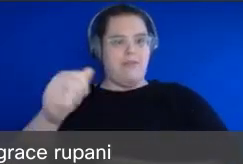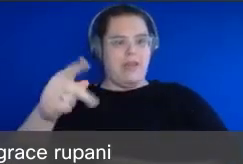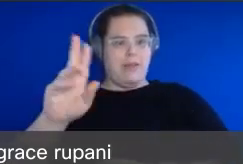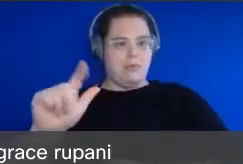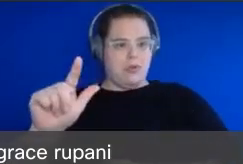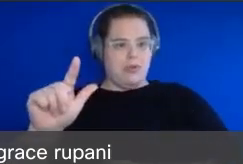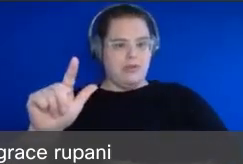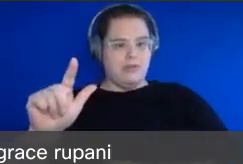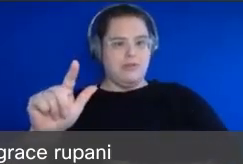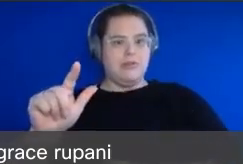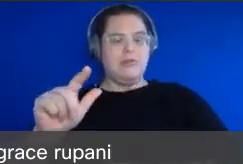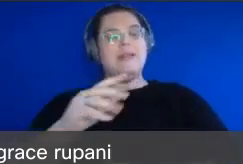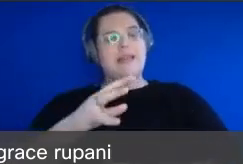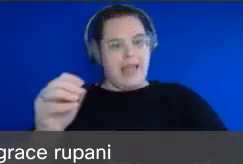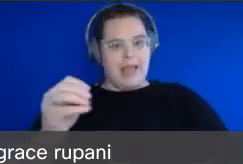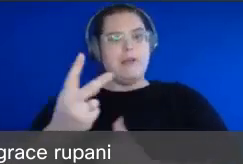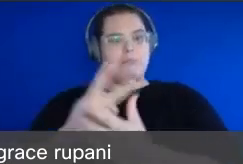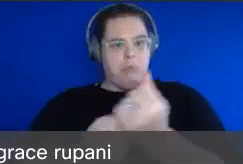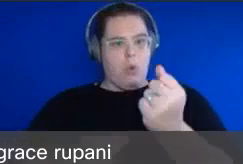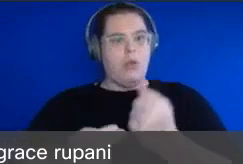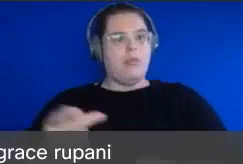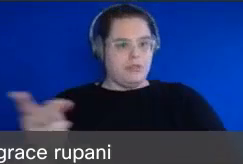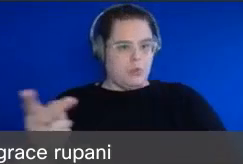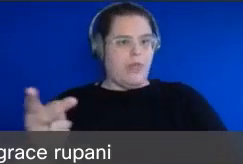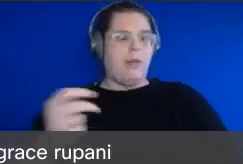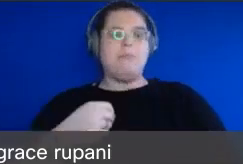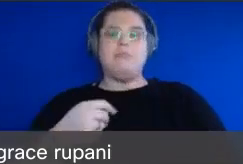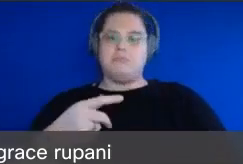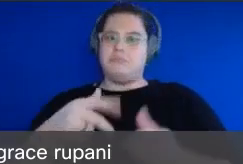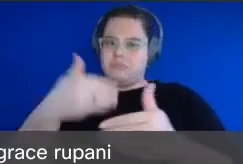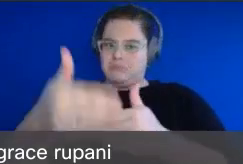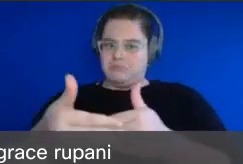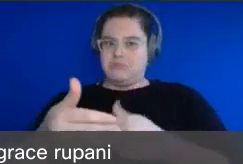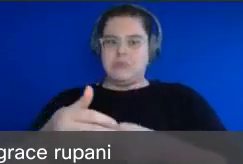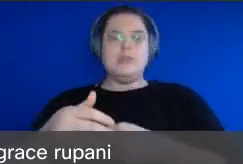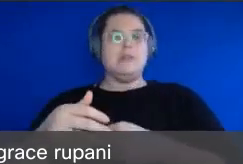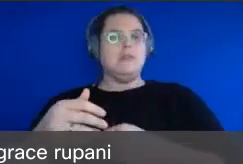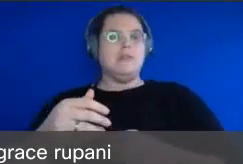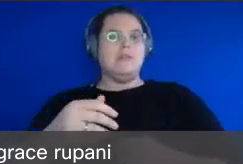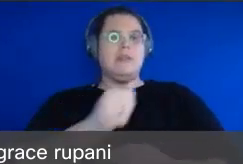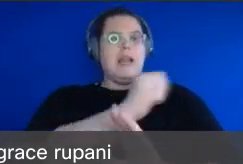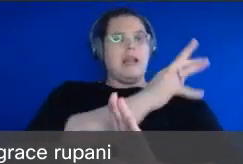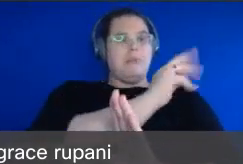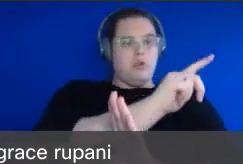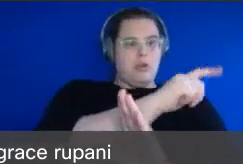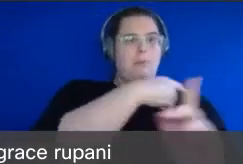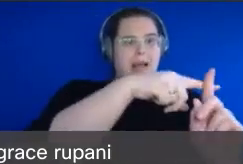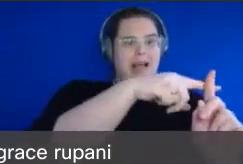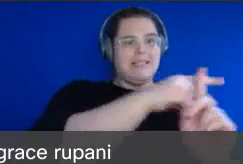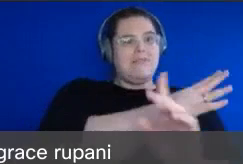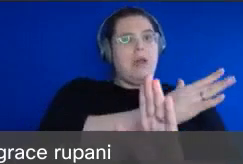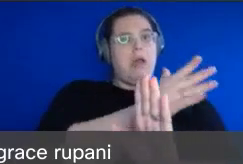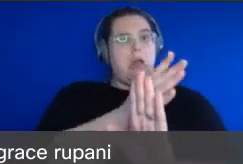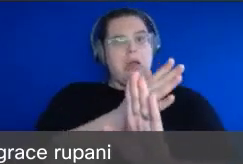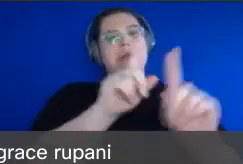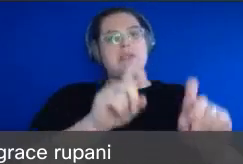and both of whom subsequently tested negative, and one of them tested positive again